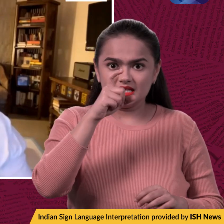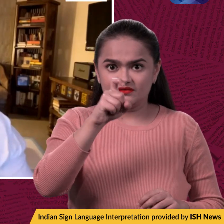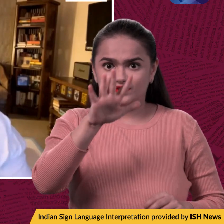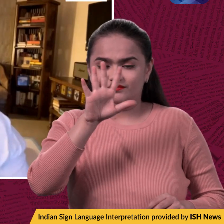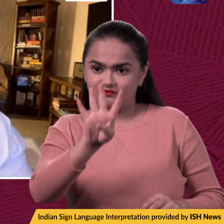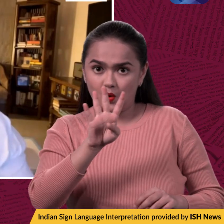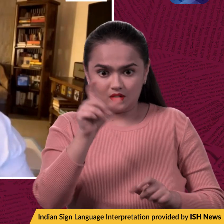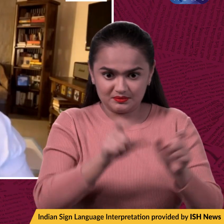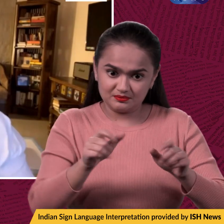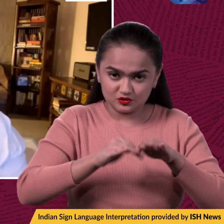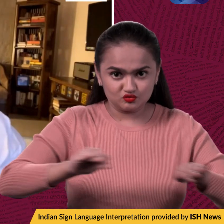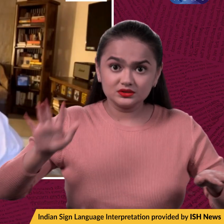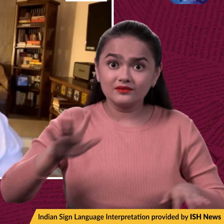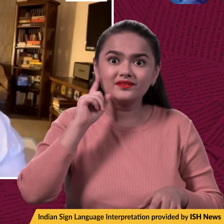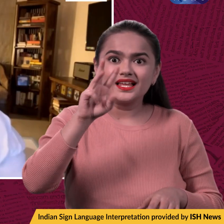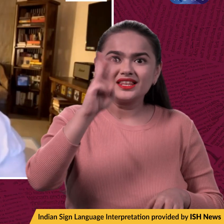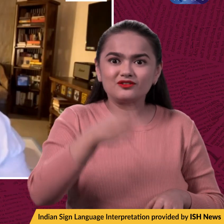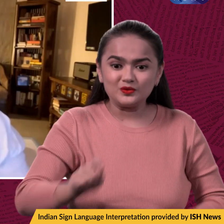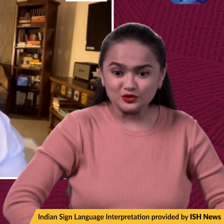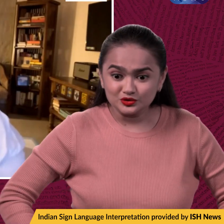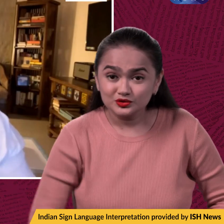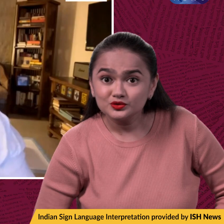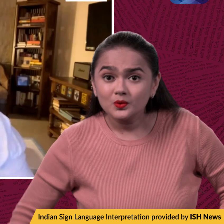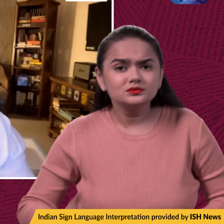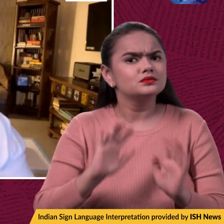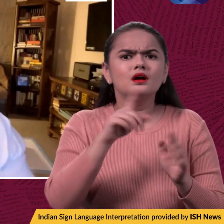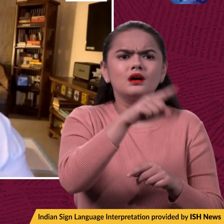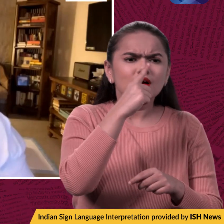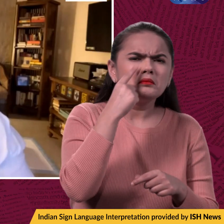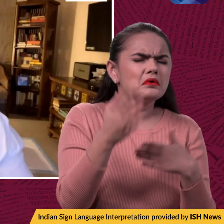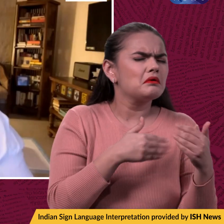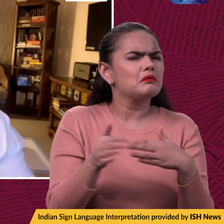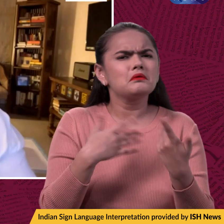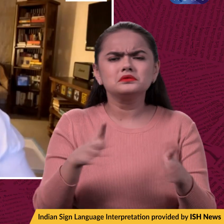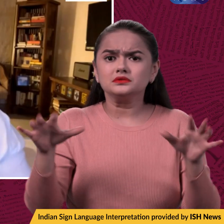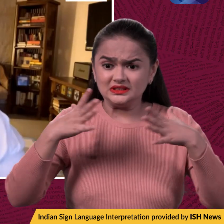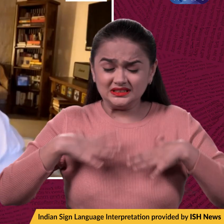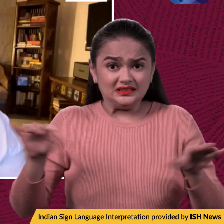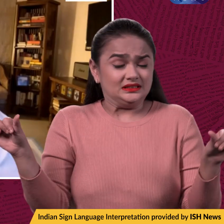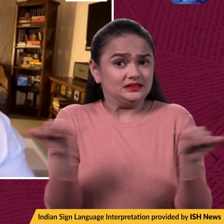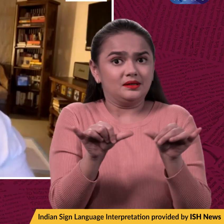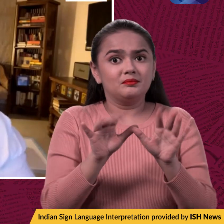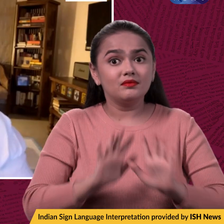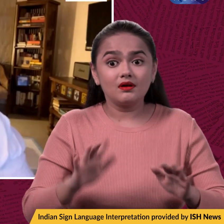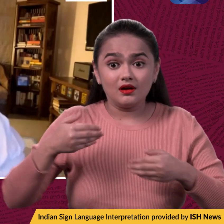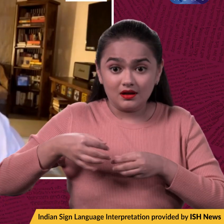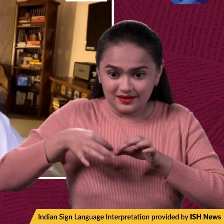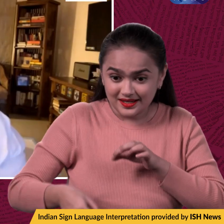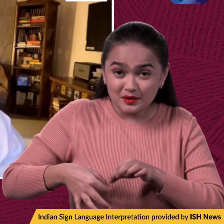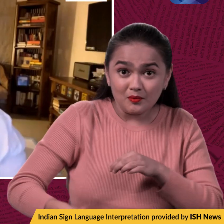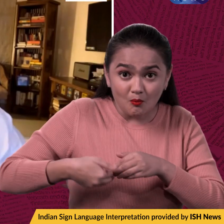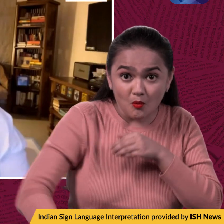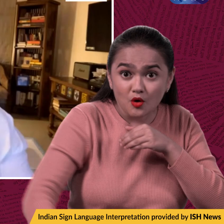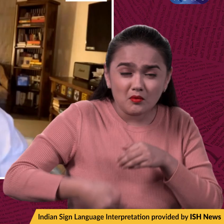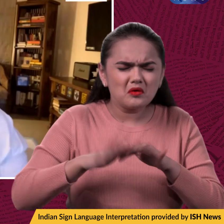of 754 students who will wear 3/4 shorts, irrespective of their gender. And apparently, the length of the shorts and the nature of the